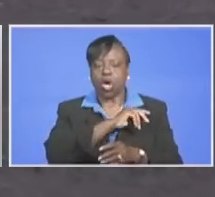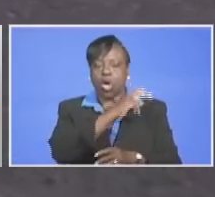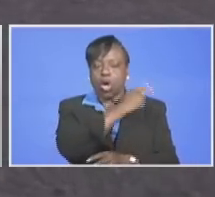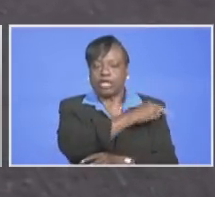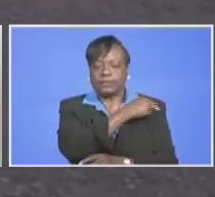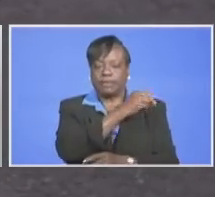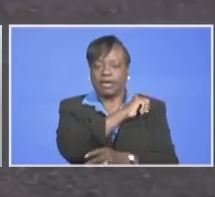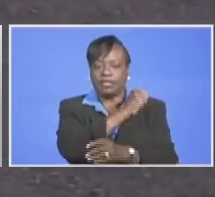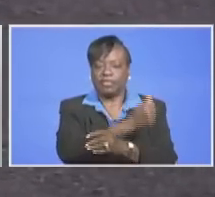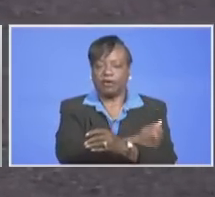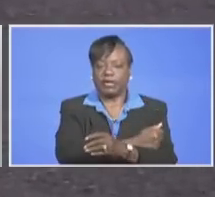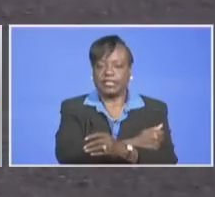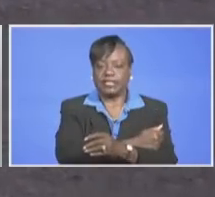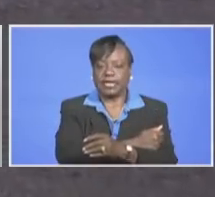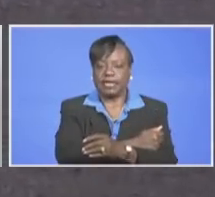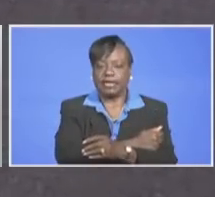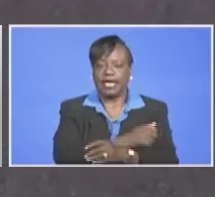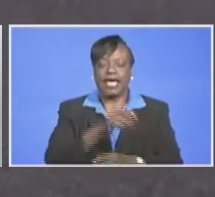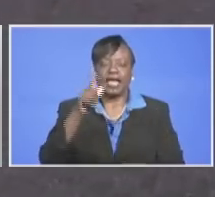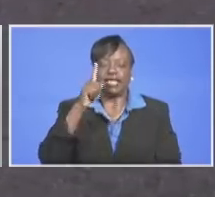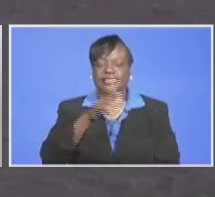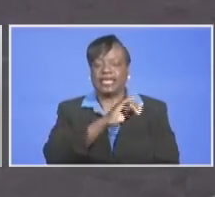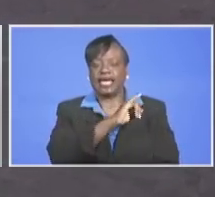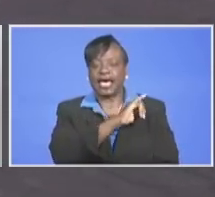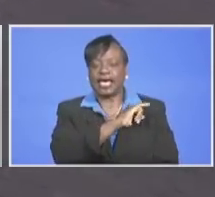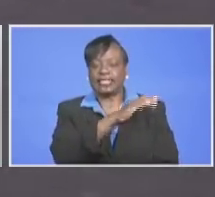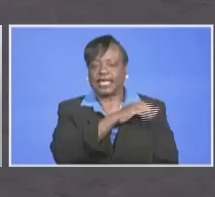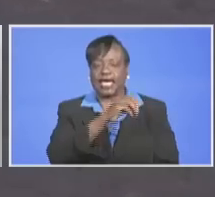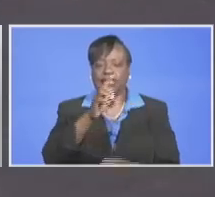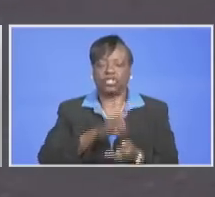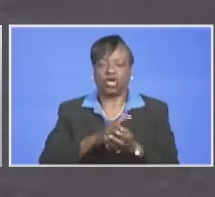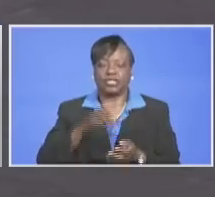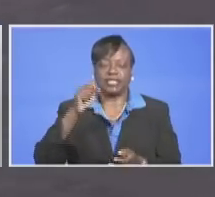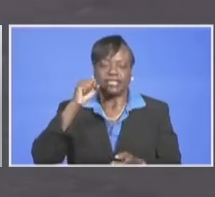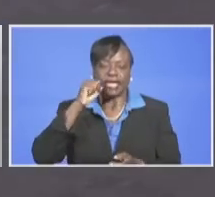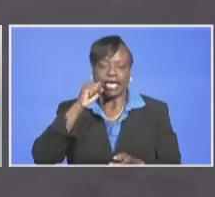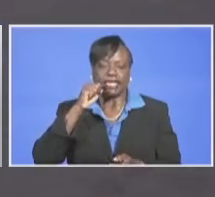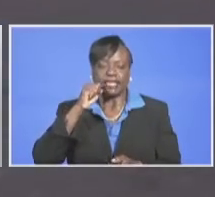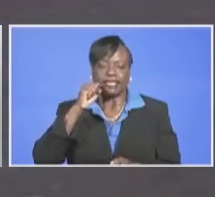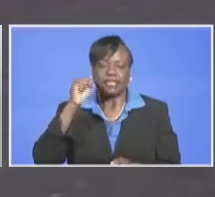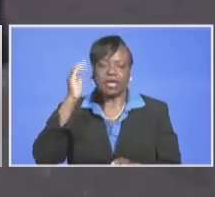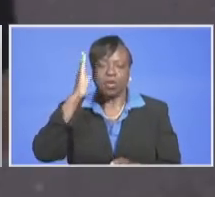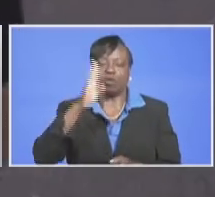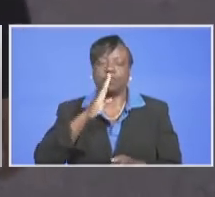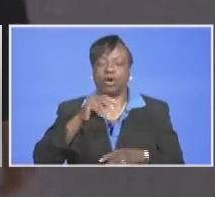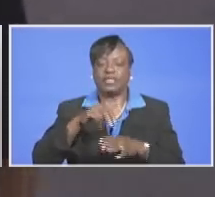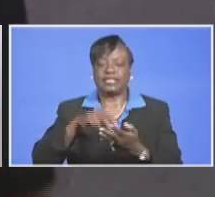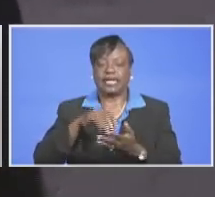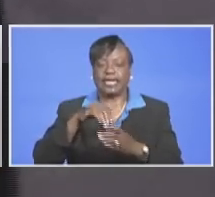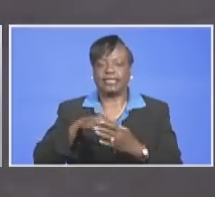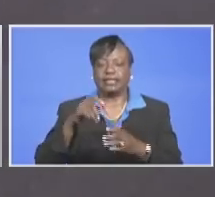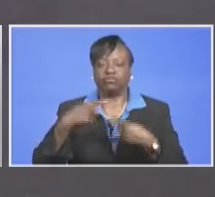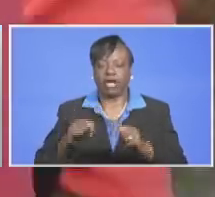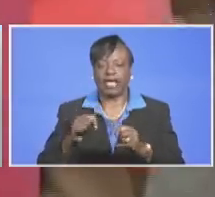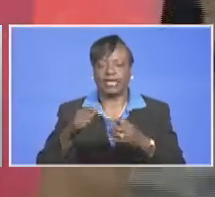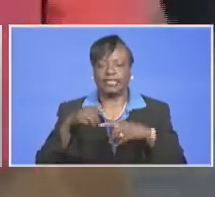Isaacs, a BTC engineer, and the Minister of Health, Dr. Sands, could take the stand when the trial resumes on September